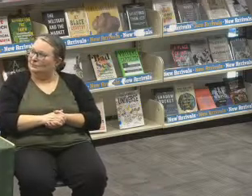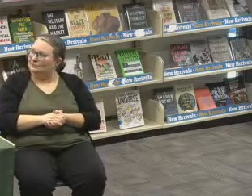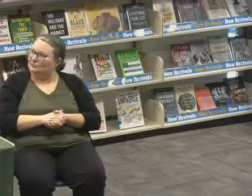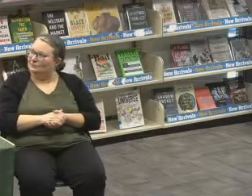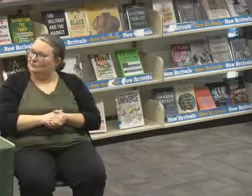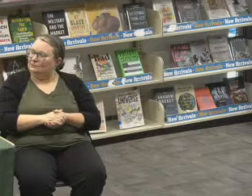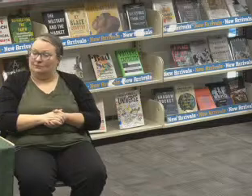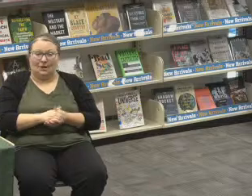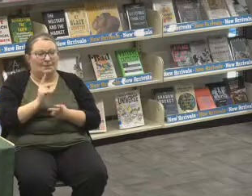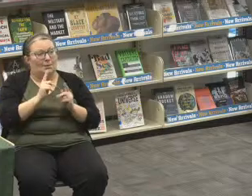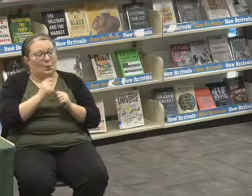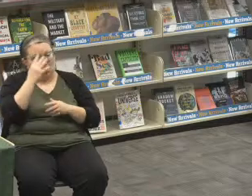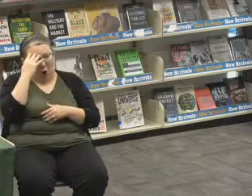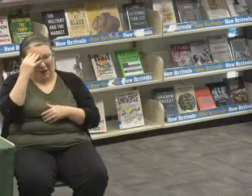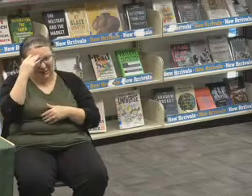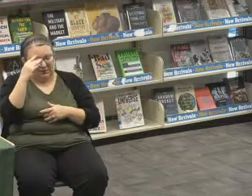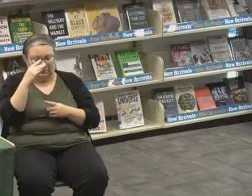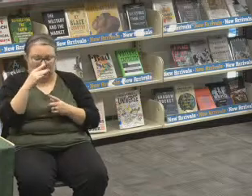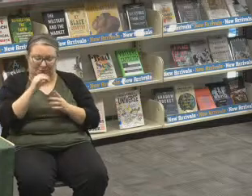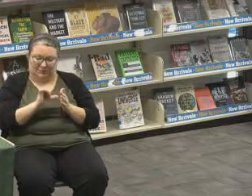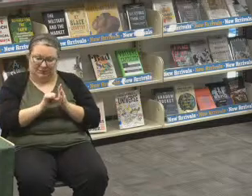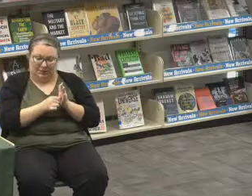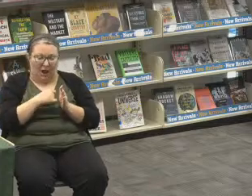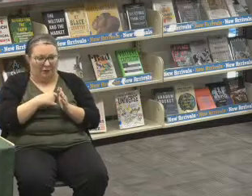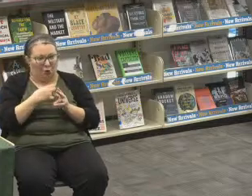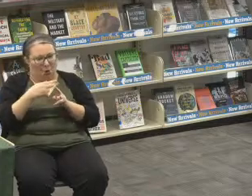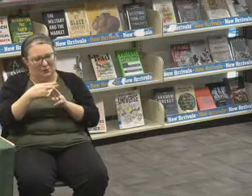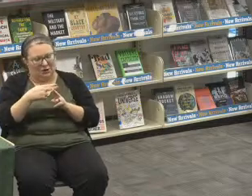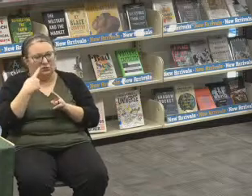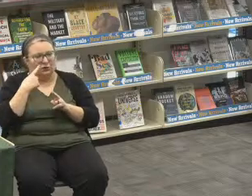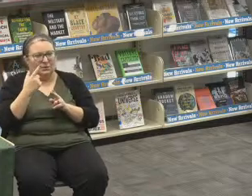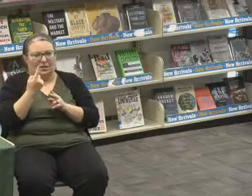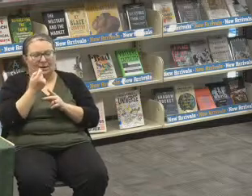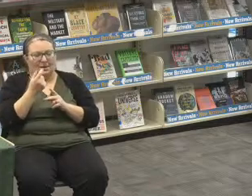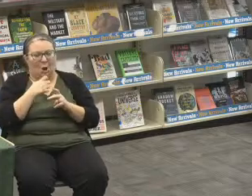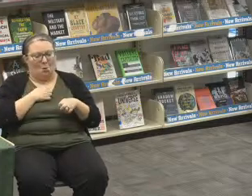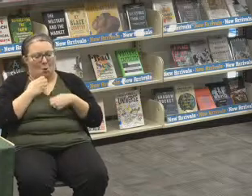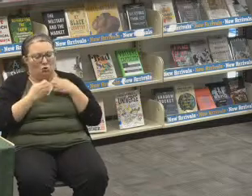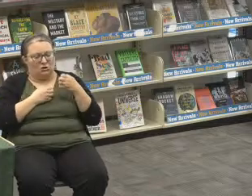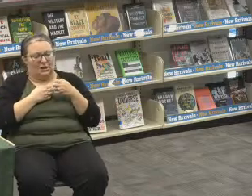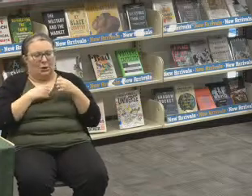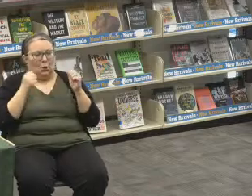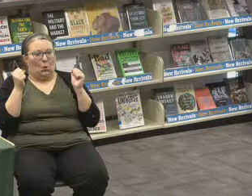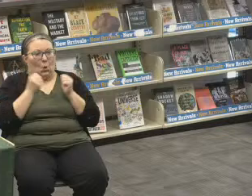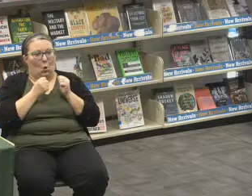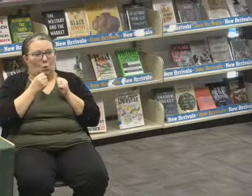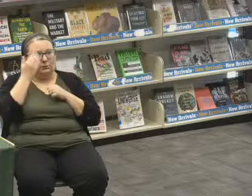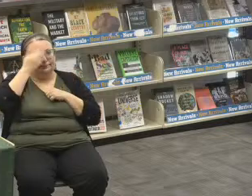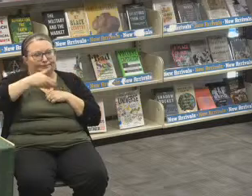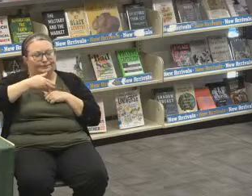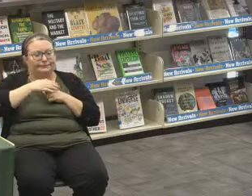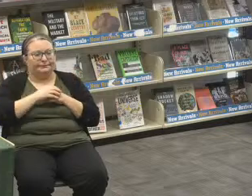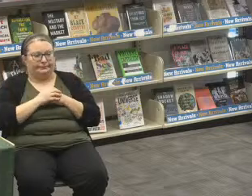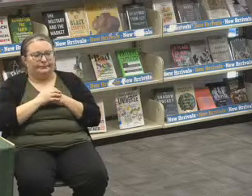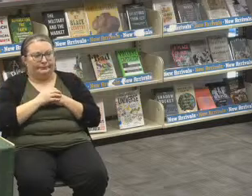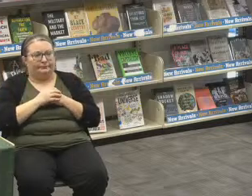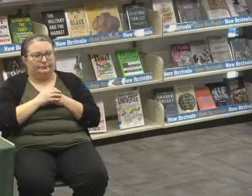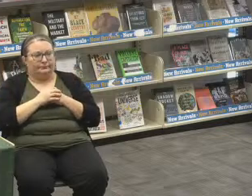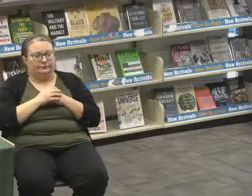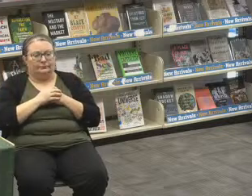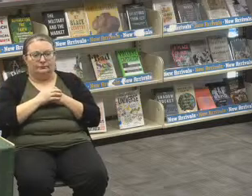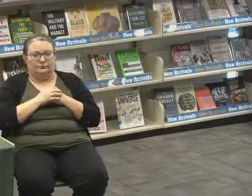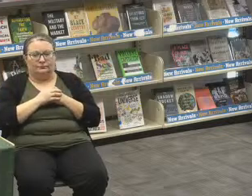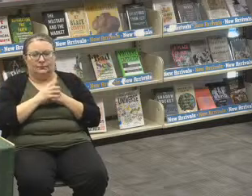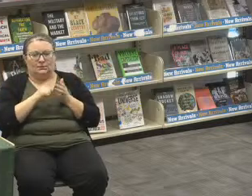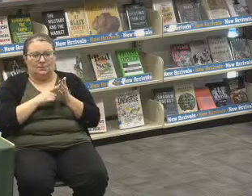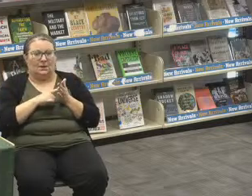People with autism especially have a reputation of sometimes being emotionally cold. There are sometimes,